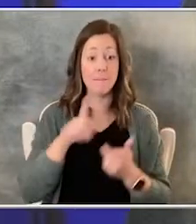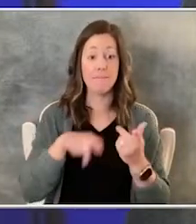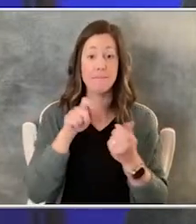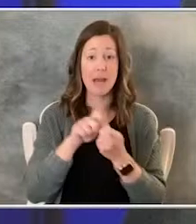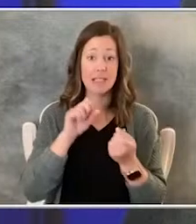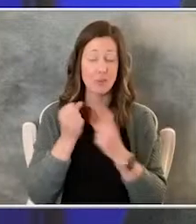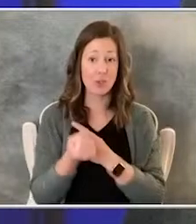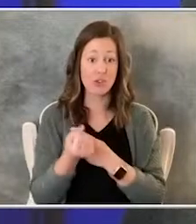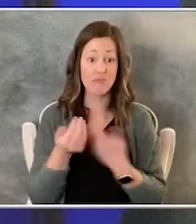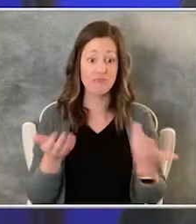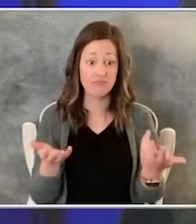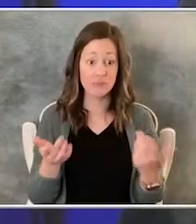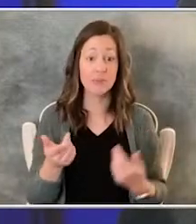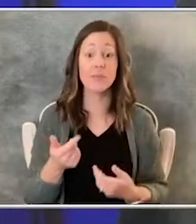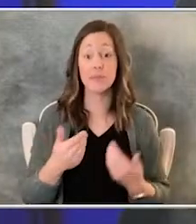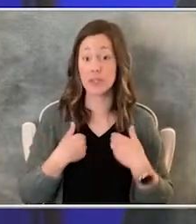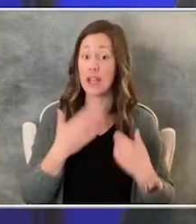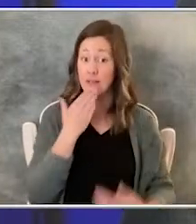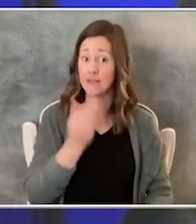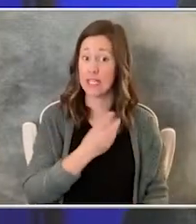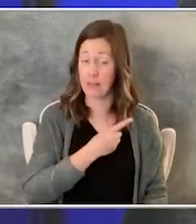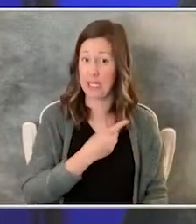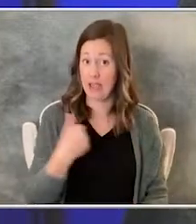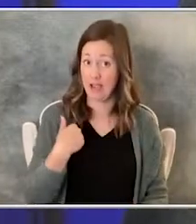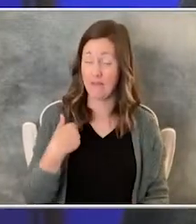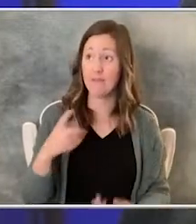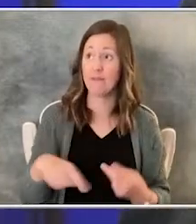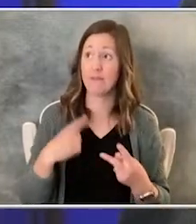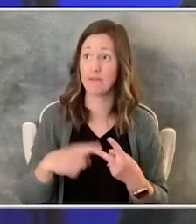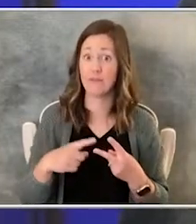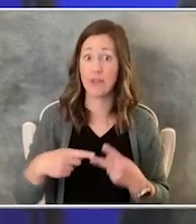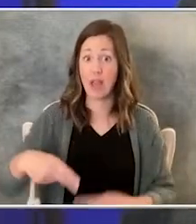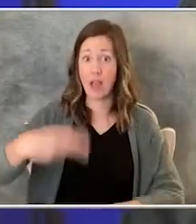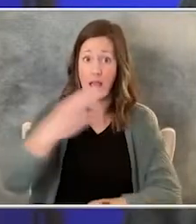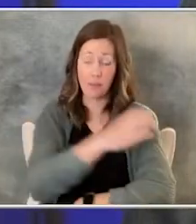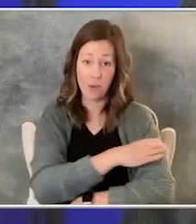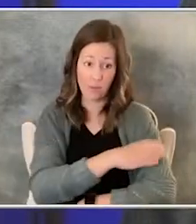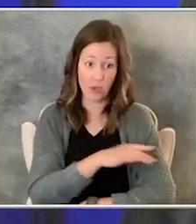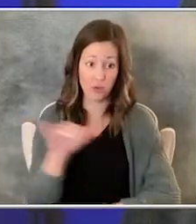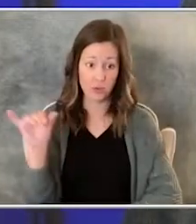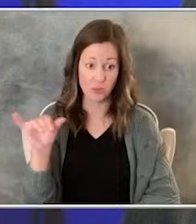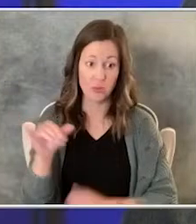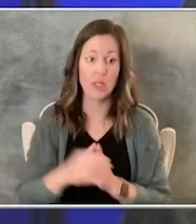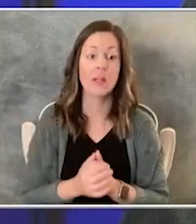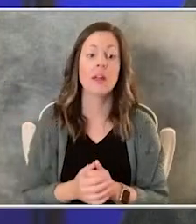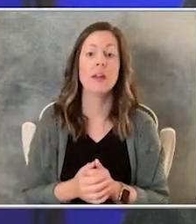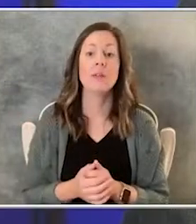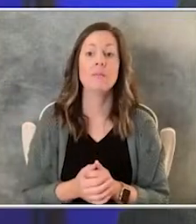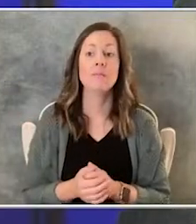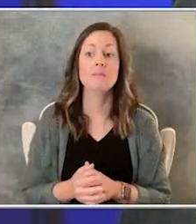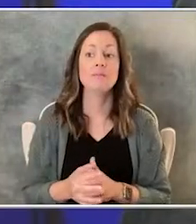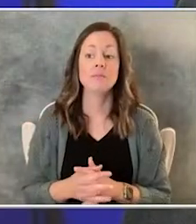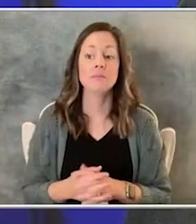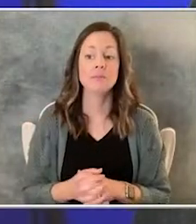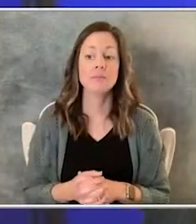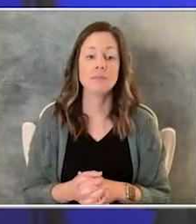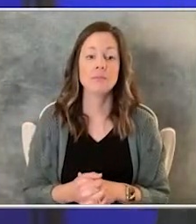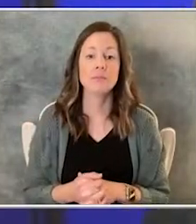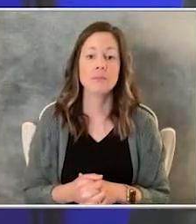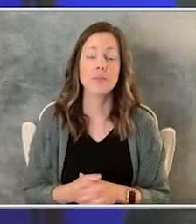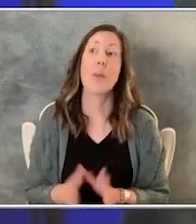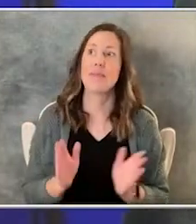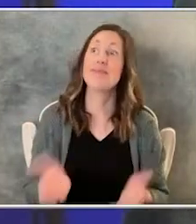whole picture and do they have pain that of any kind that comes with exertion, goes away with